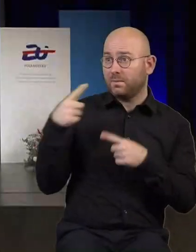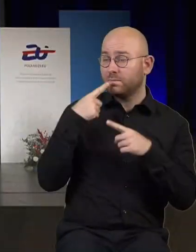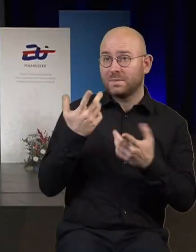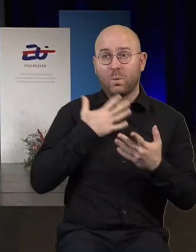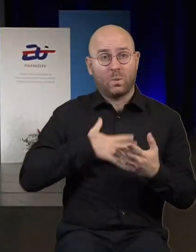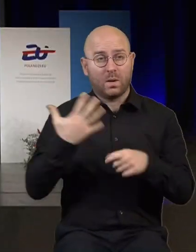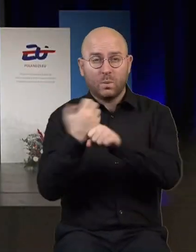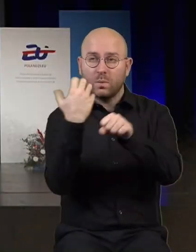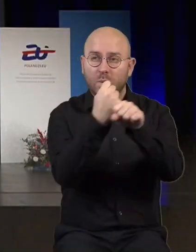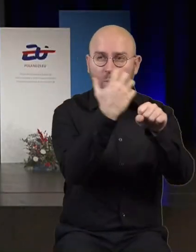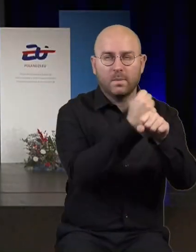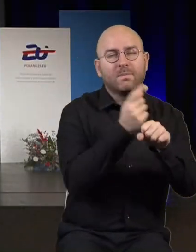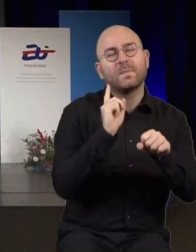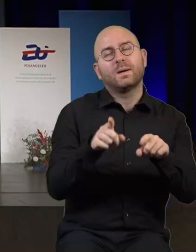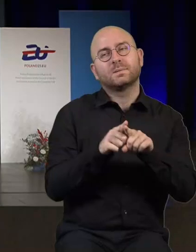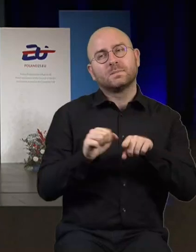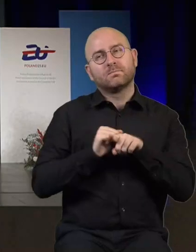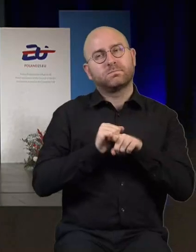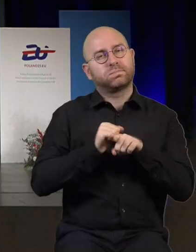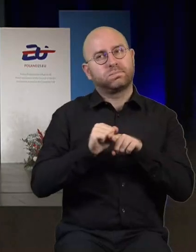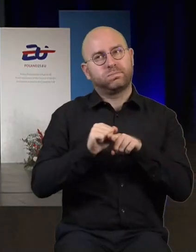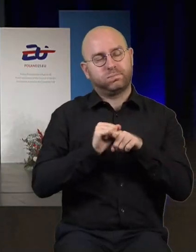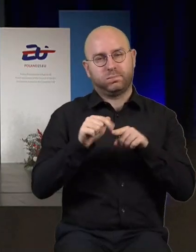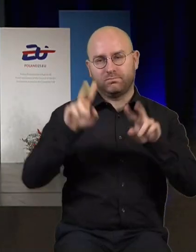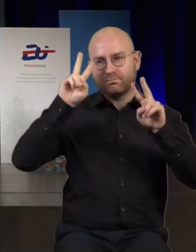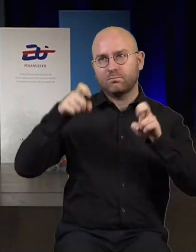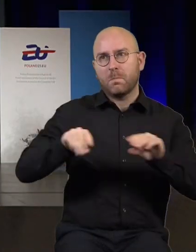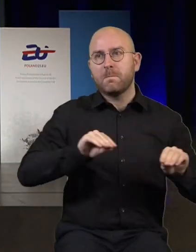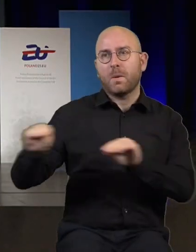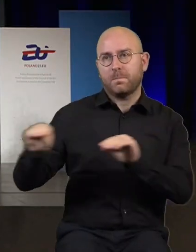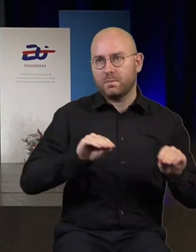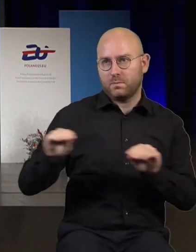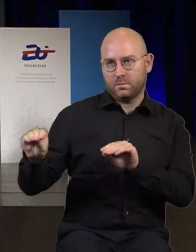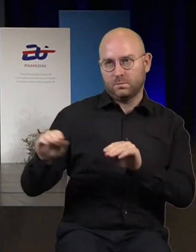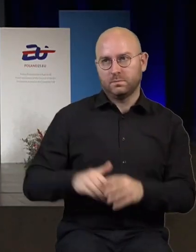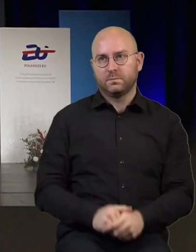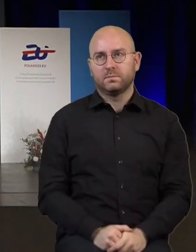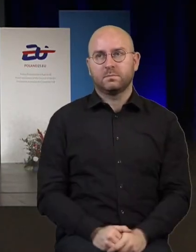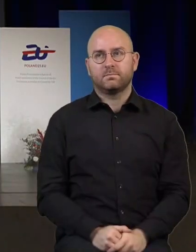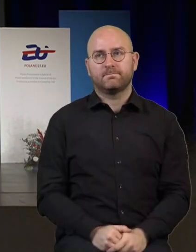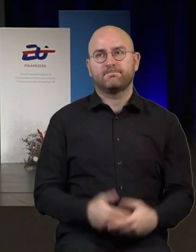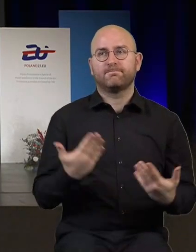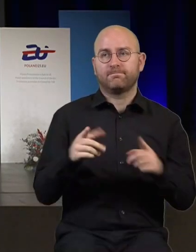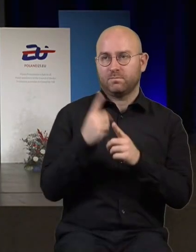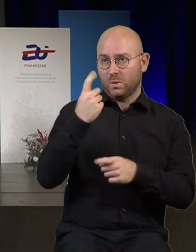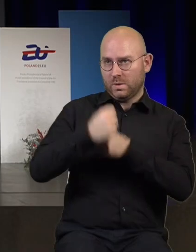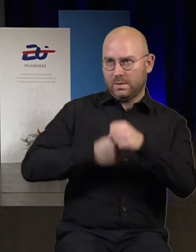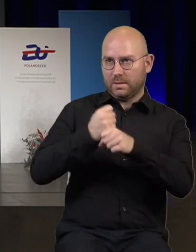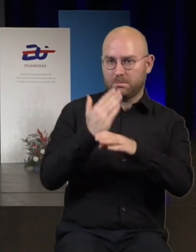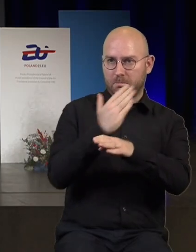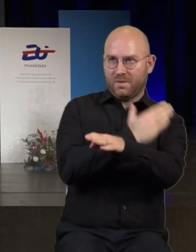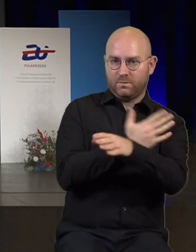all the barriers that I will encounter. An exercise on mobility and then by extension military